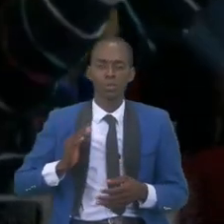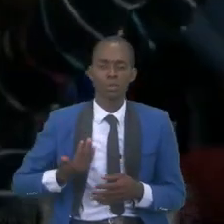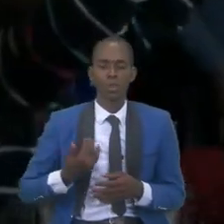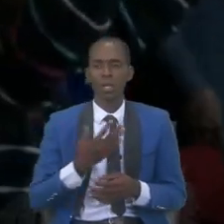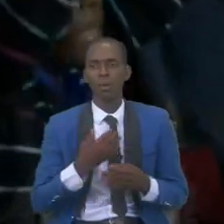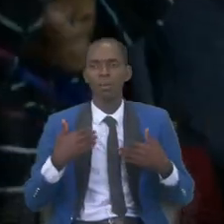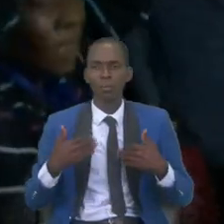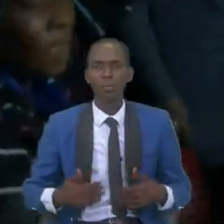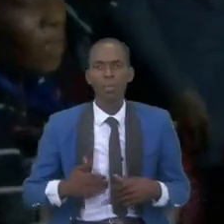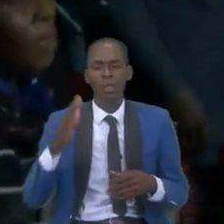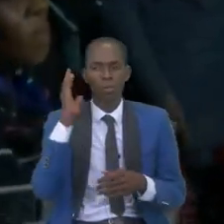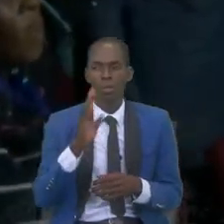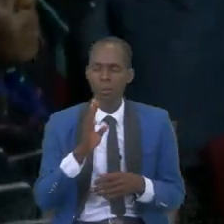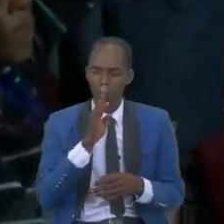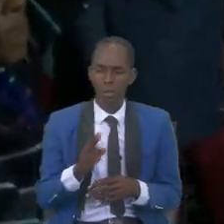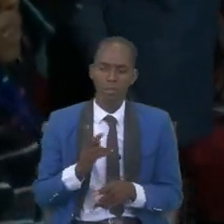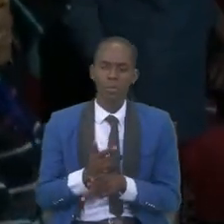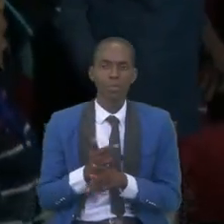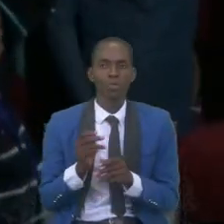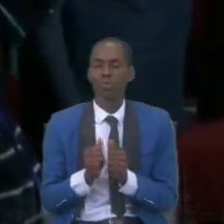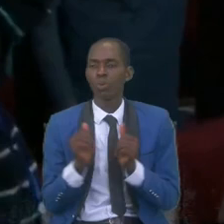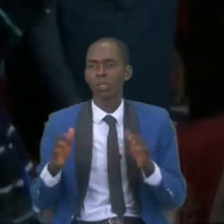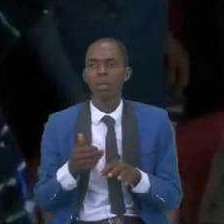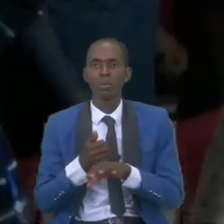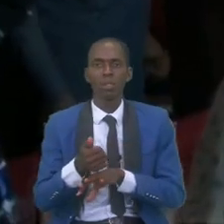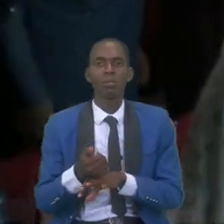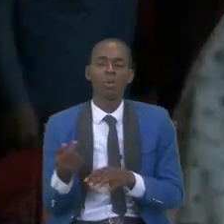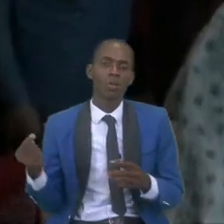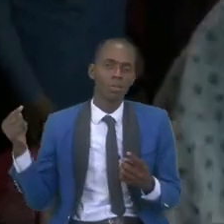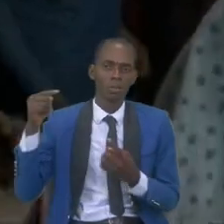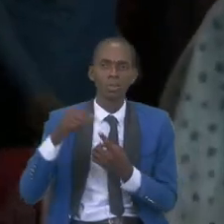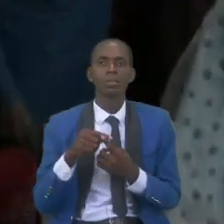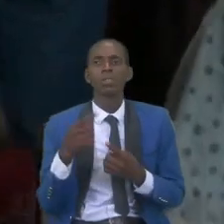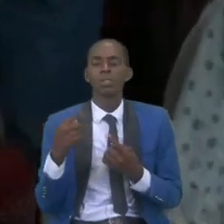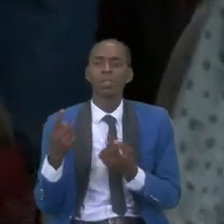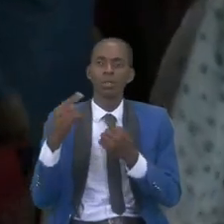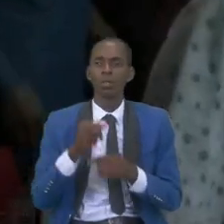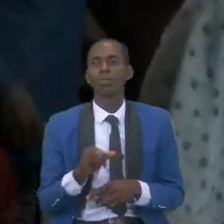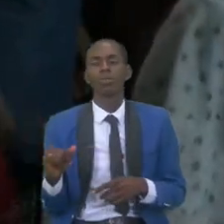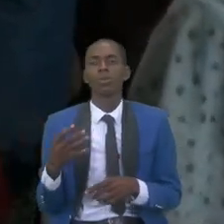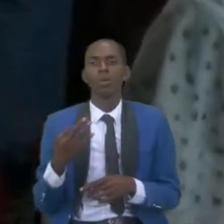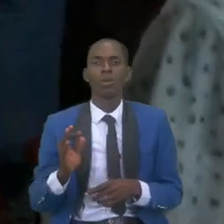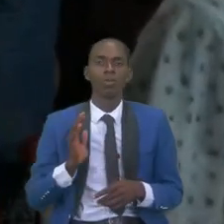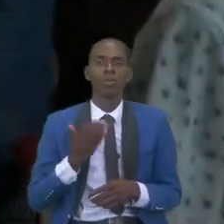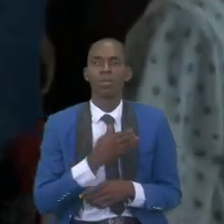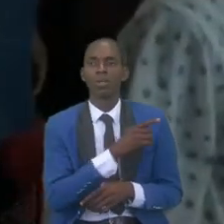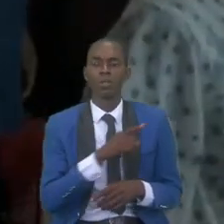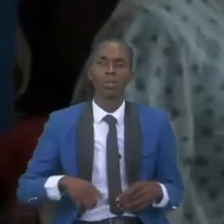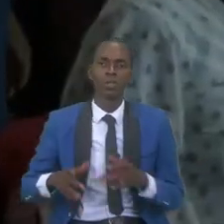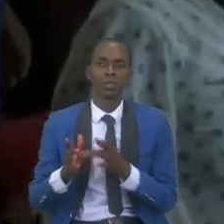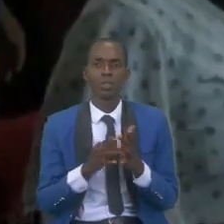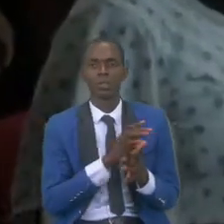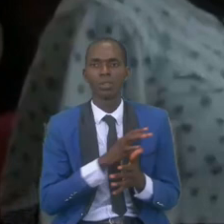will be preserved blameless until the coming of our Lord Jesus Christ.